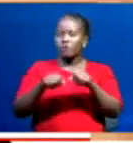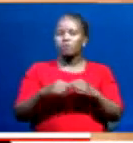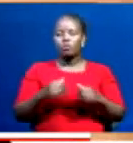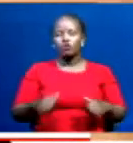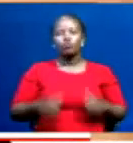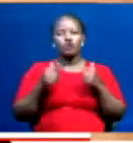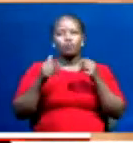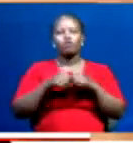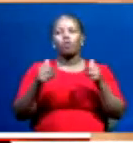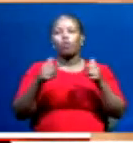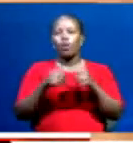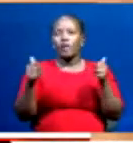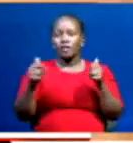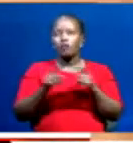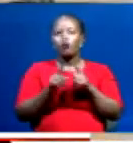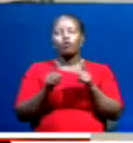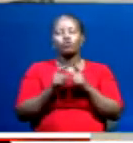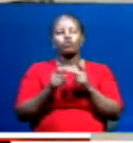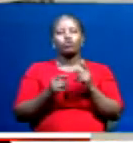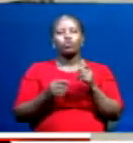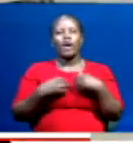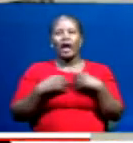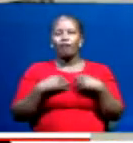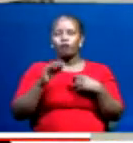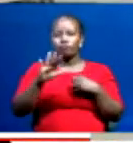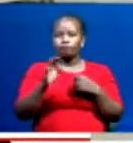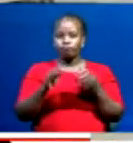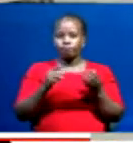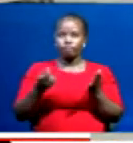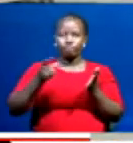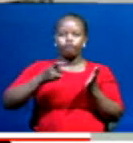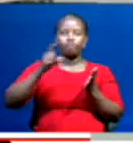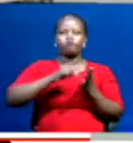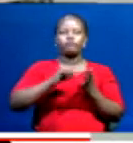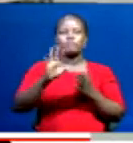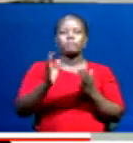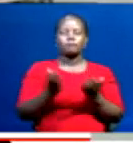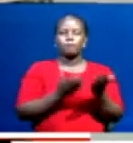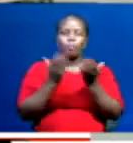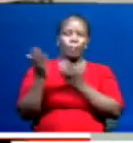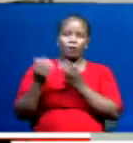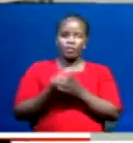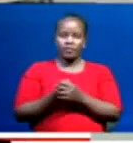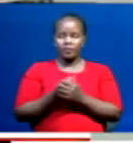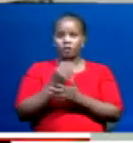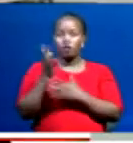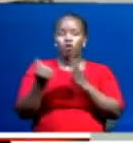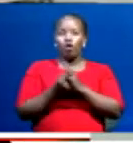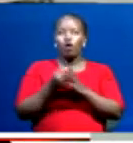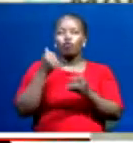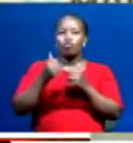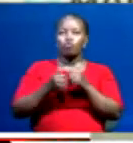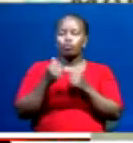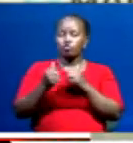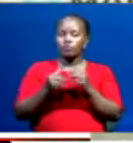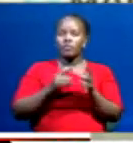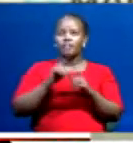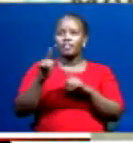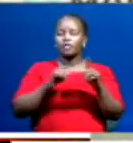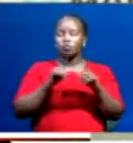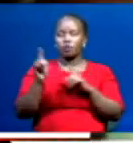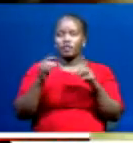that you're able to actually green your exports. K’Ombudo says sustainably produced and transported goods have a big appeal to